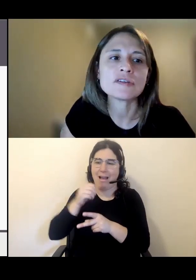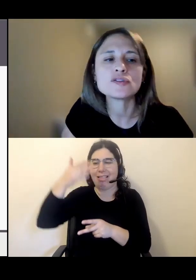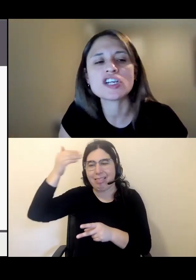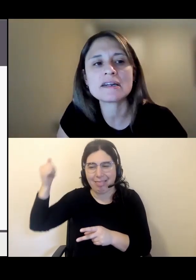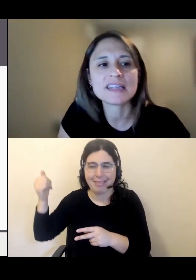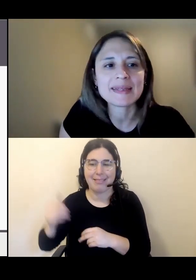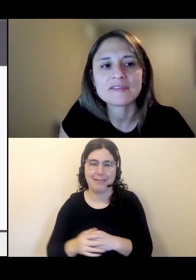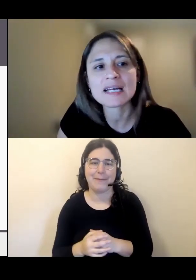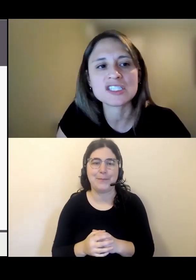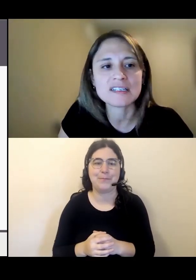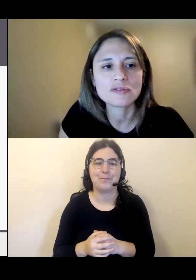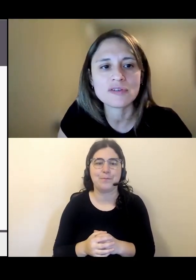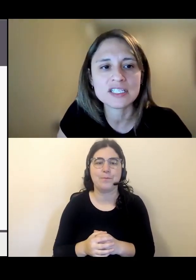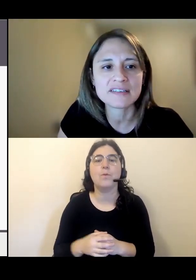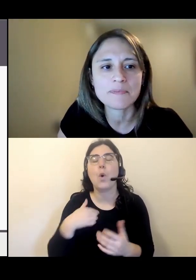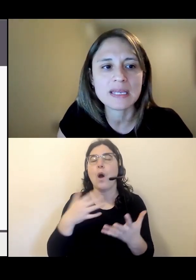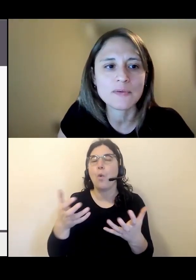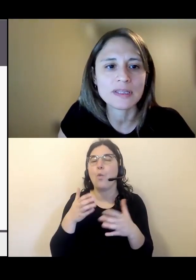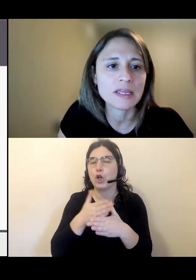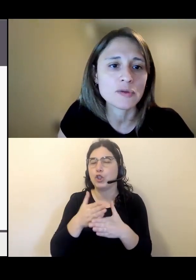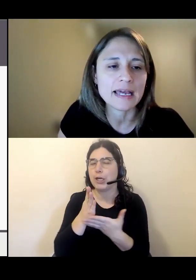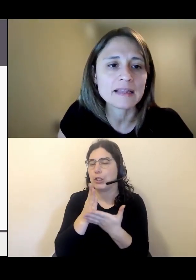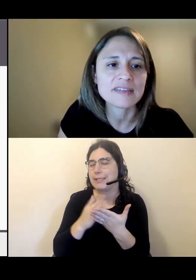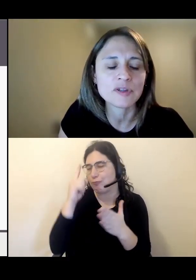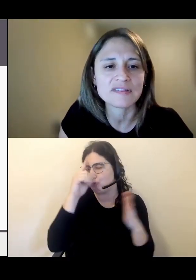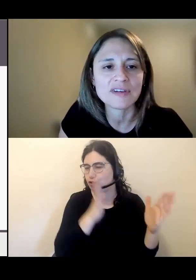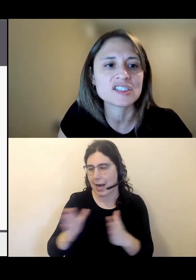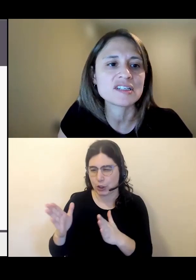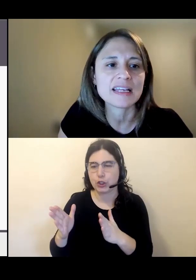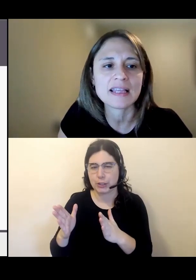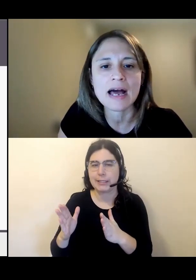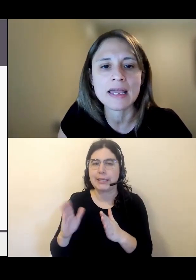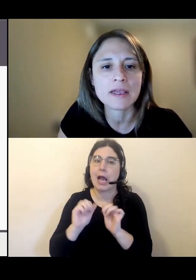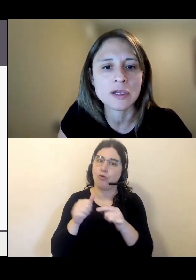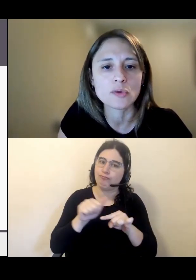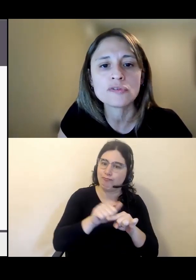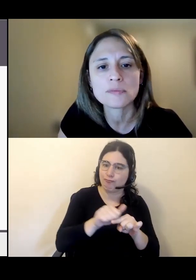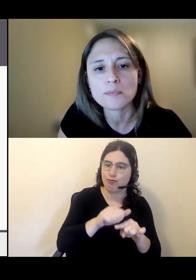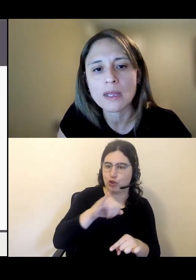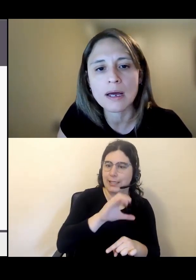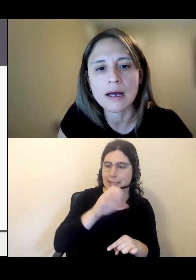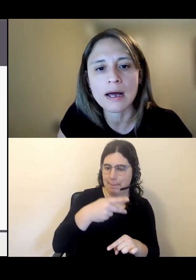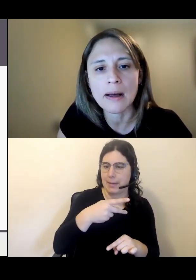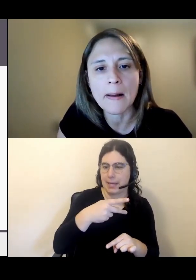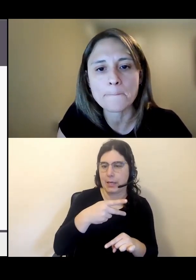So I thought to share some strategies to train JCP with UDL, some of the strategies that I use